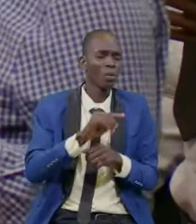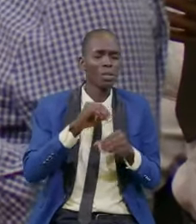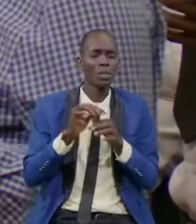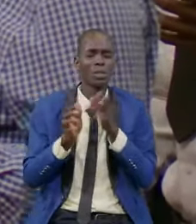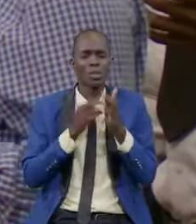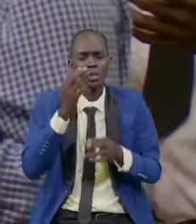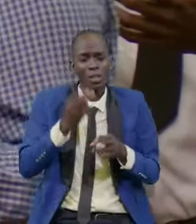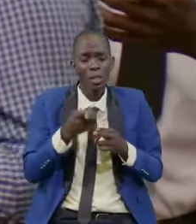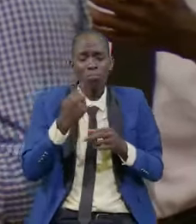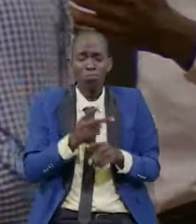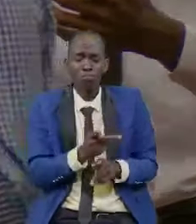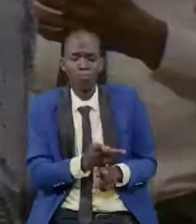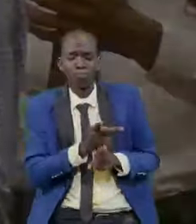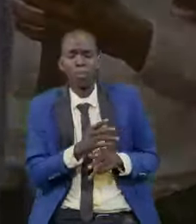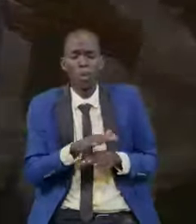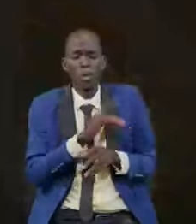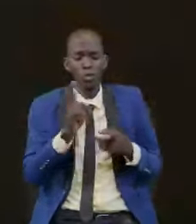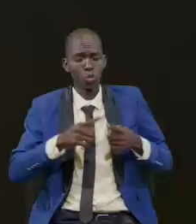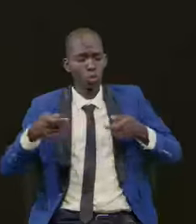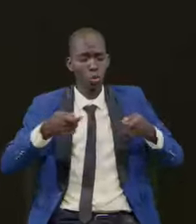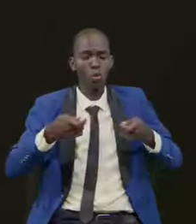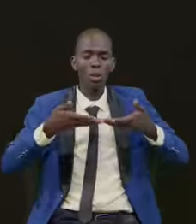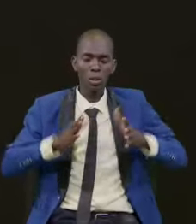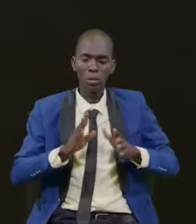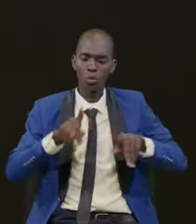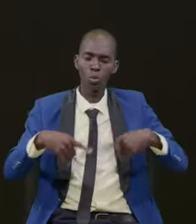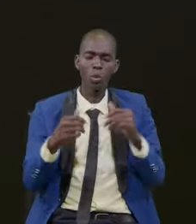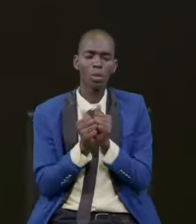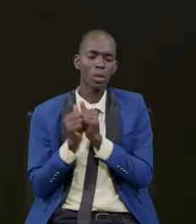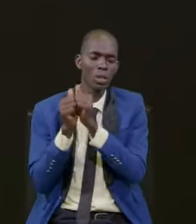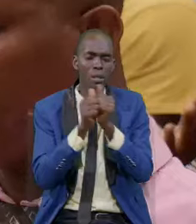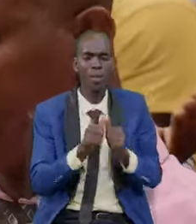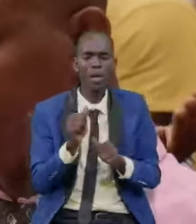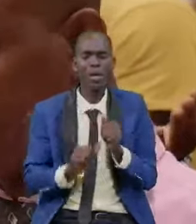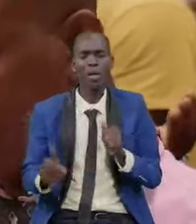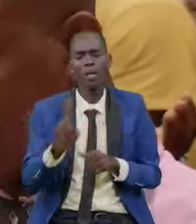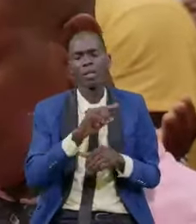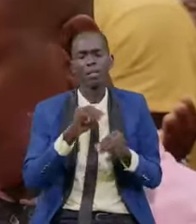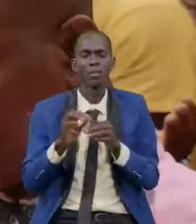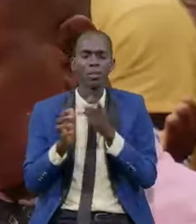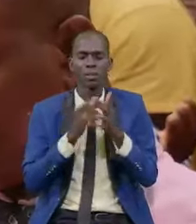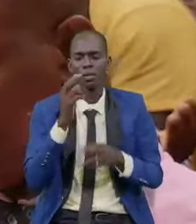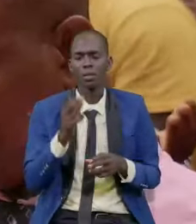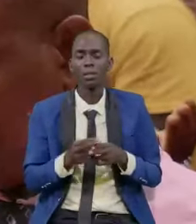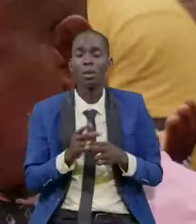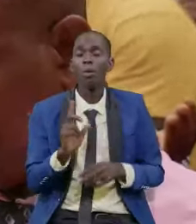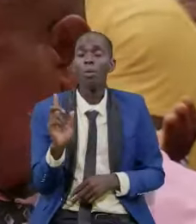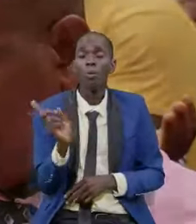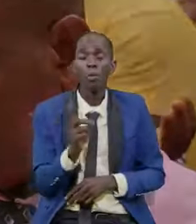the control, go with every one of us in Jesus' name.